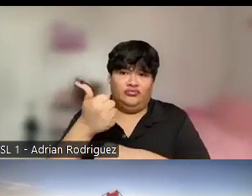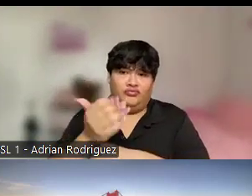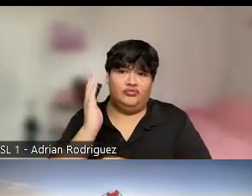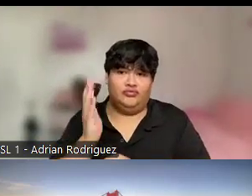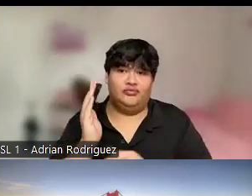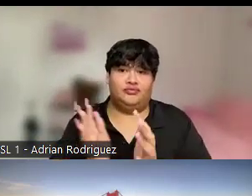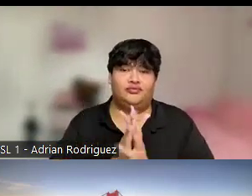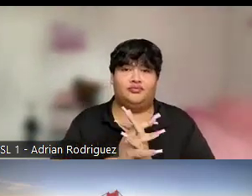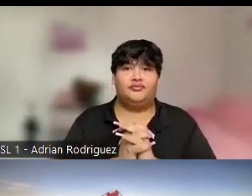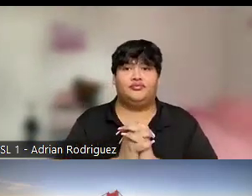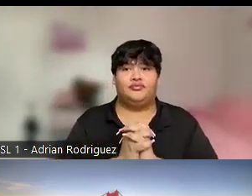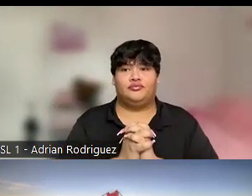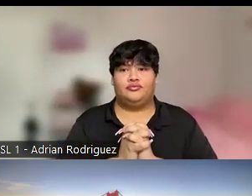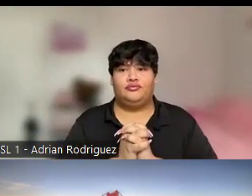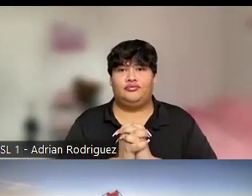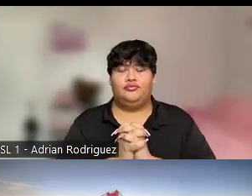Next slide.